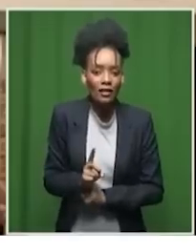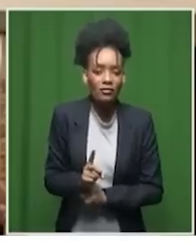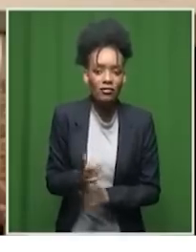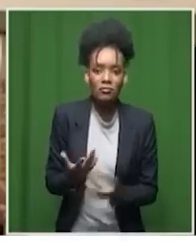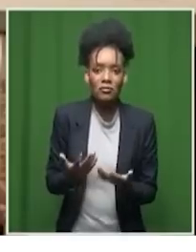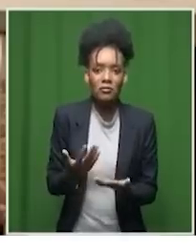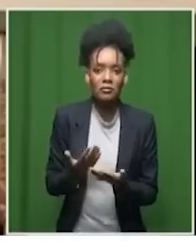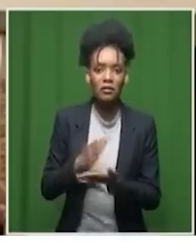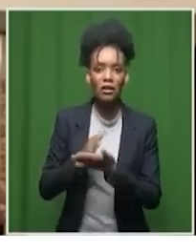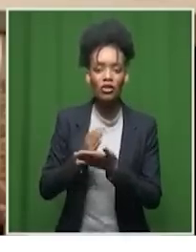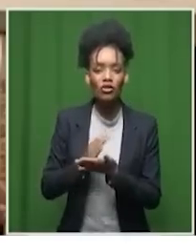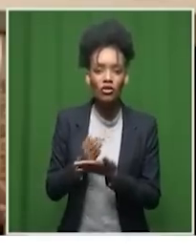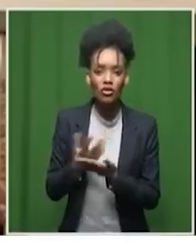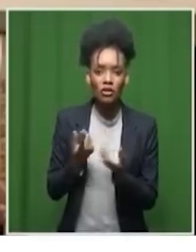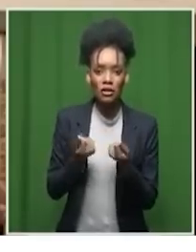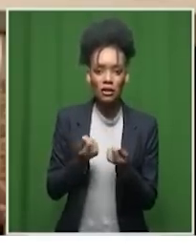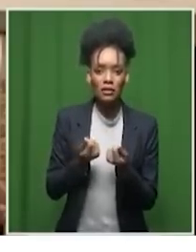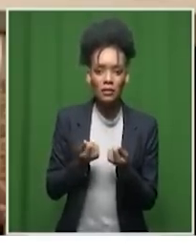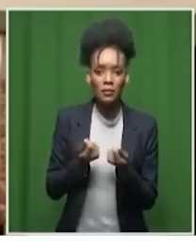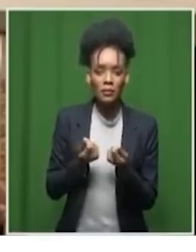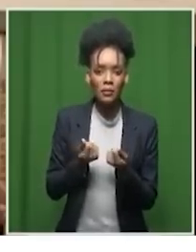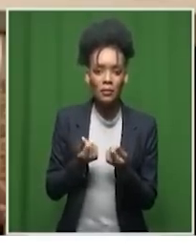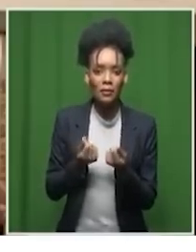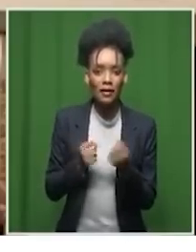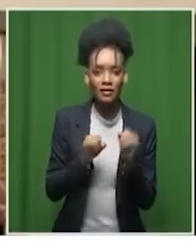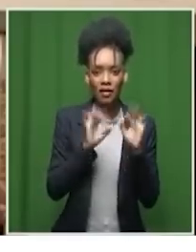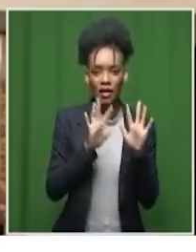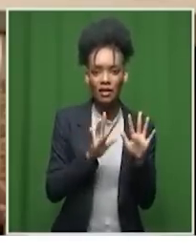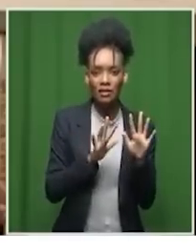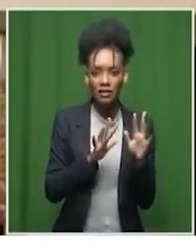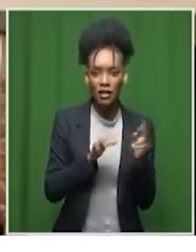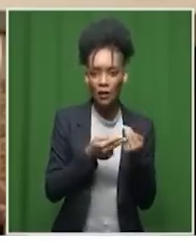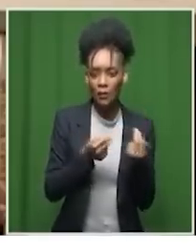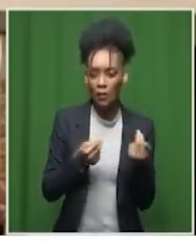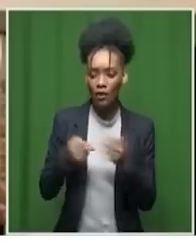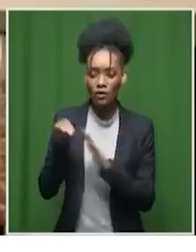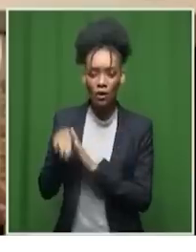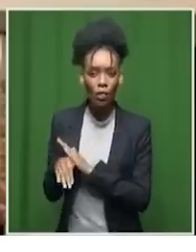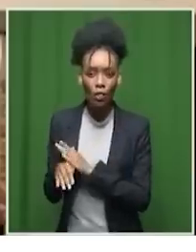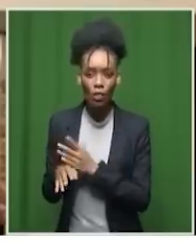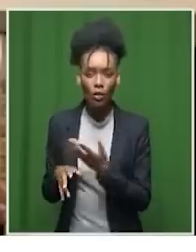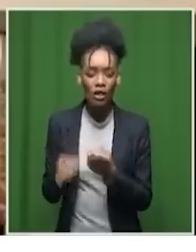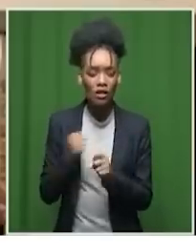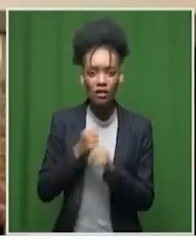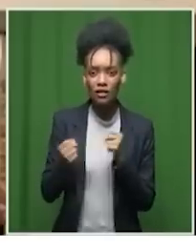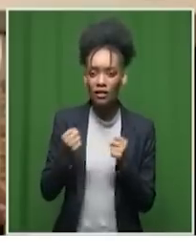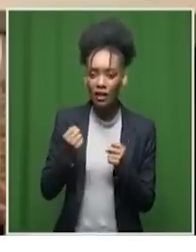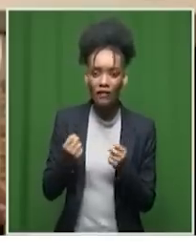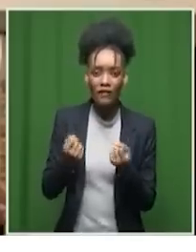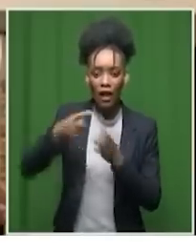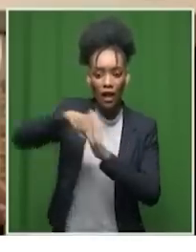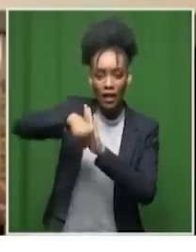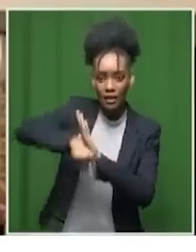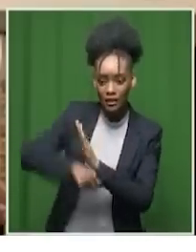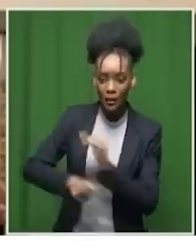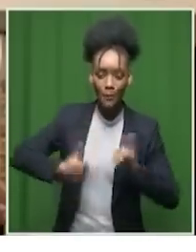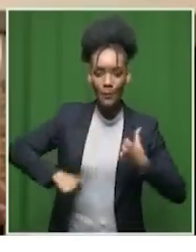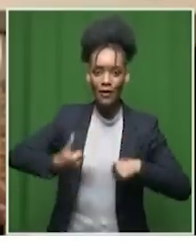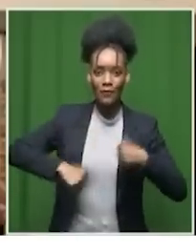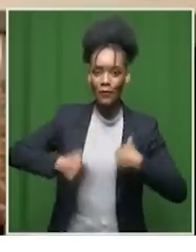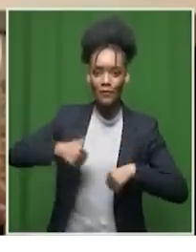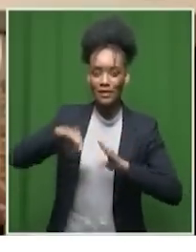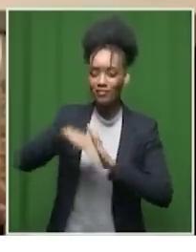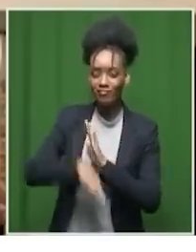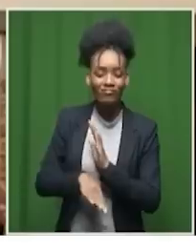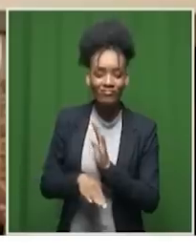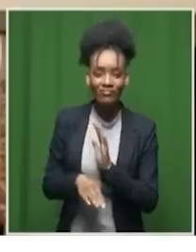maybe £10 fell to 10 pence. They didn't look at Chanduka. They didn't look at actual performance. They were hoping. They